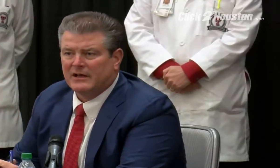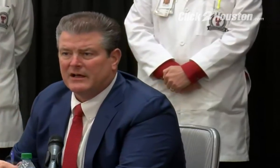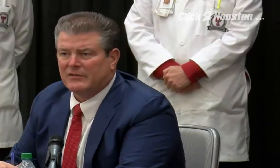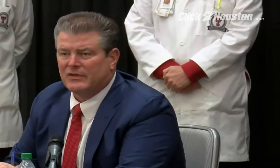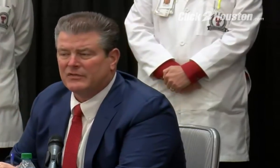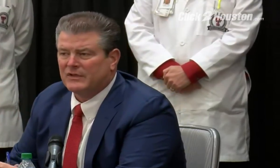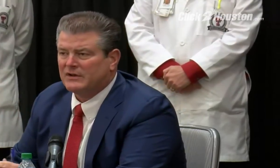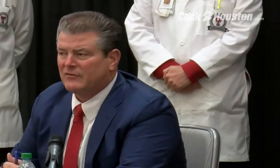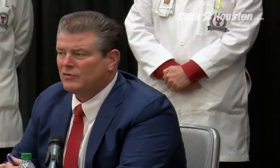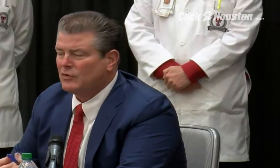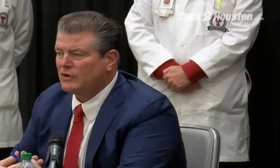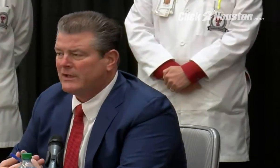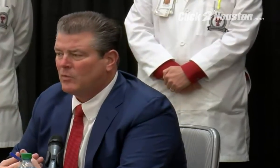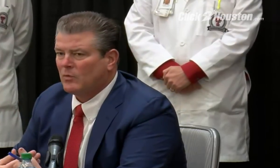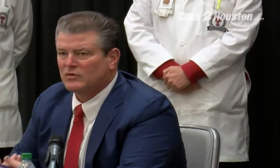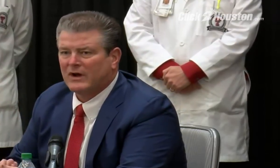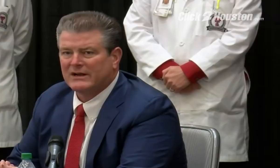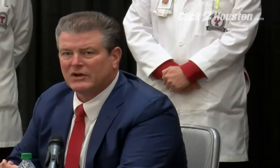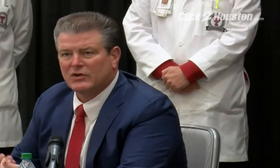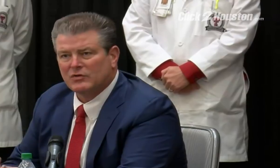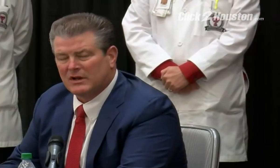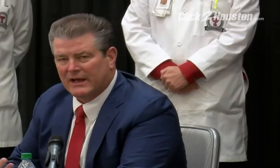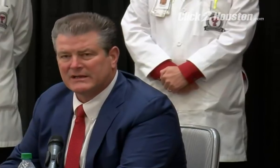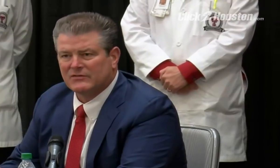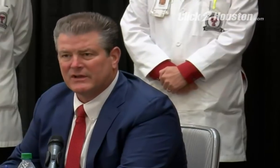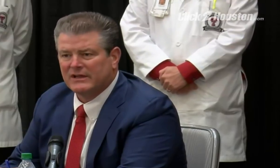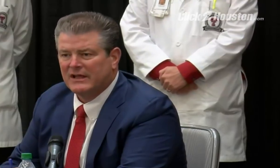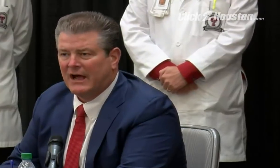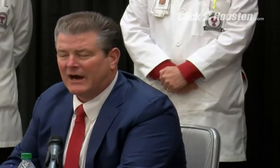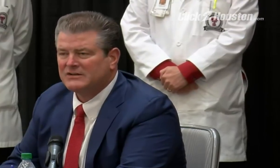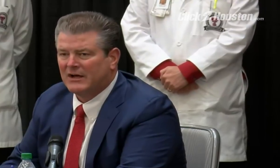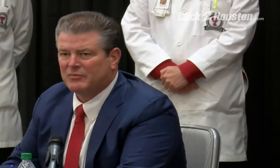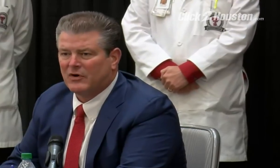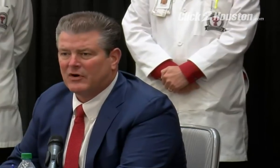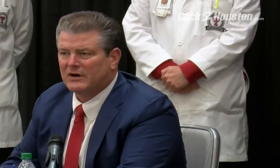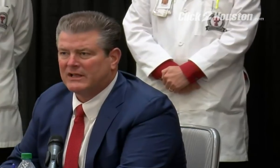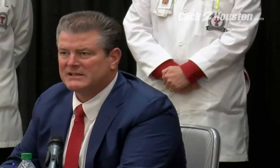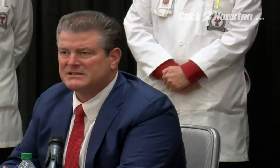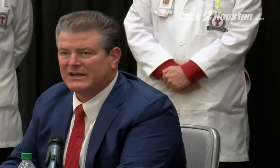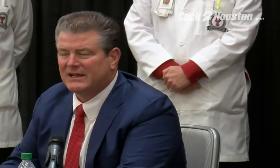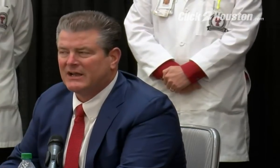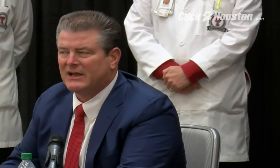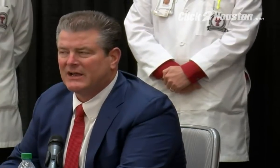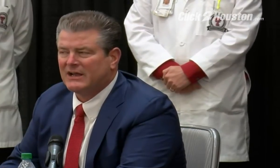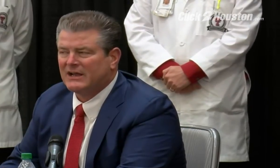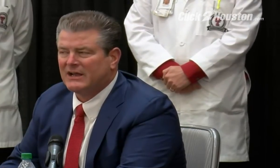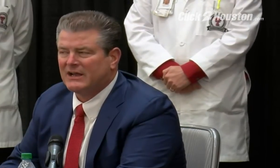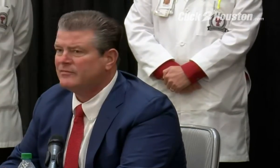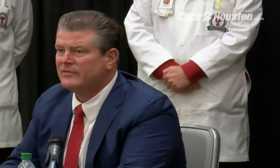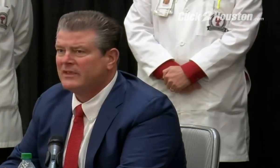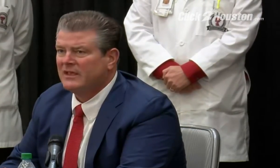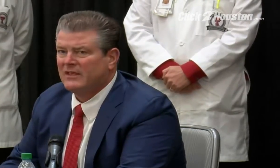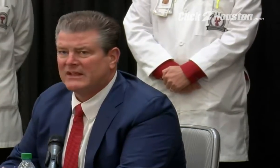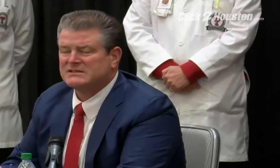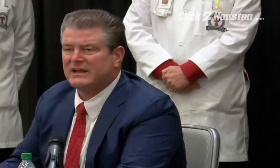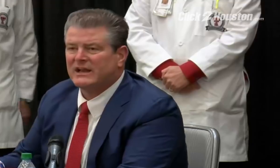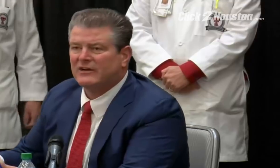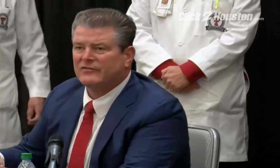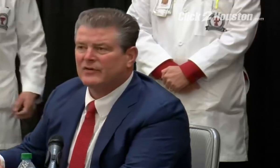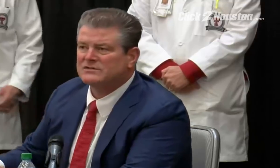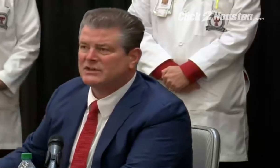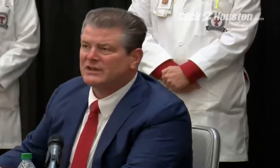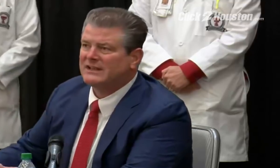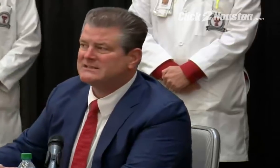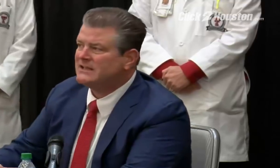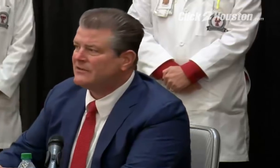And I think that if you look at what we're trying to do collectively, our top priority is to take care of each other. That's to take